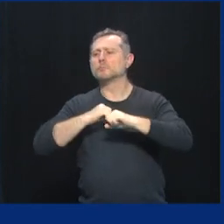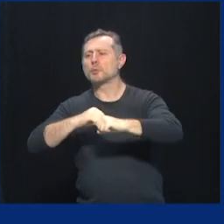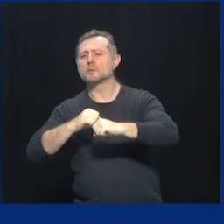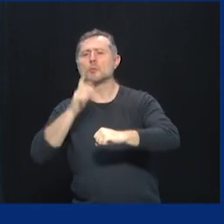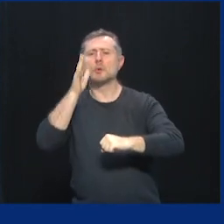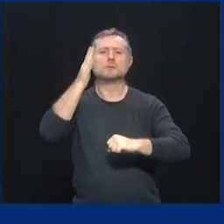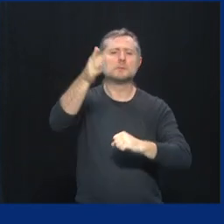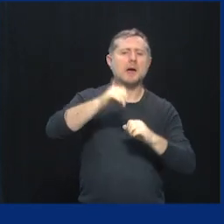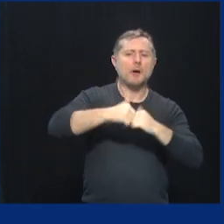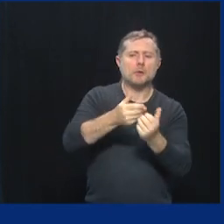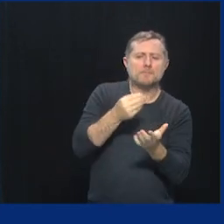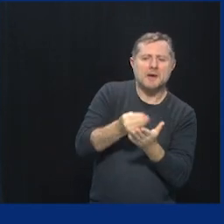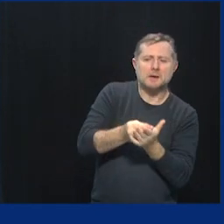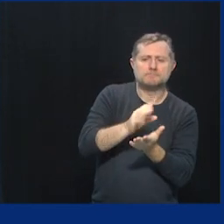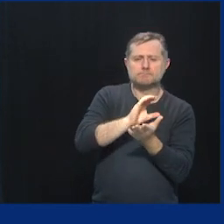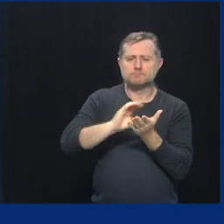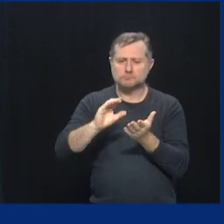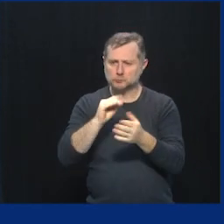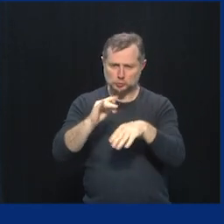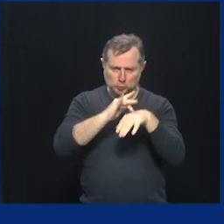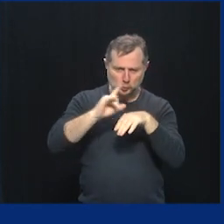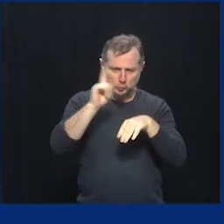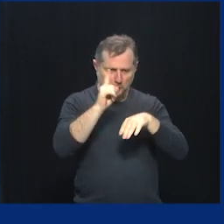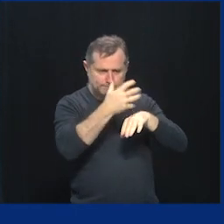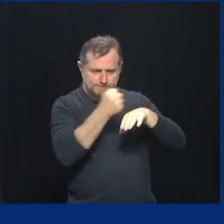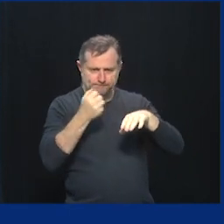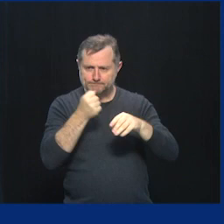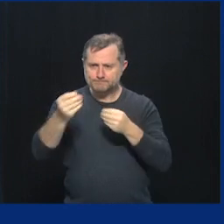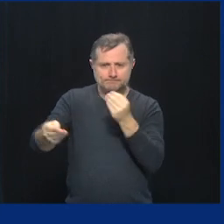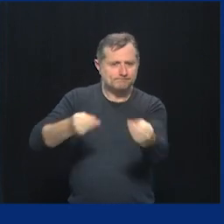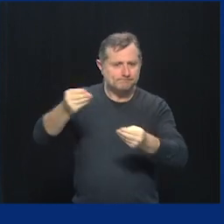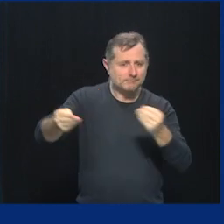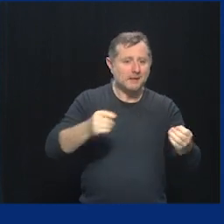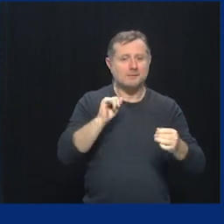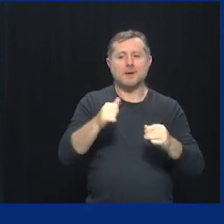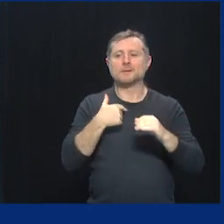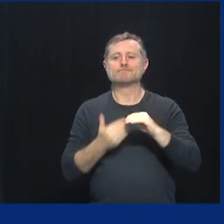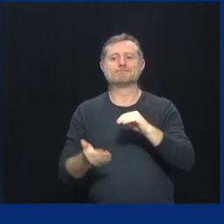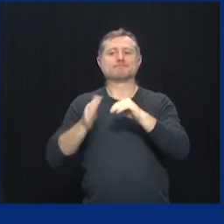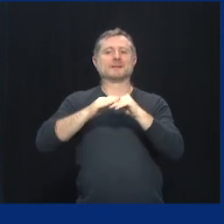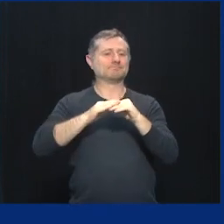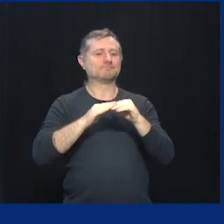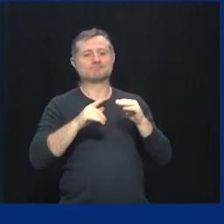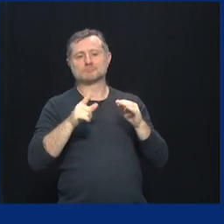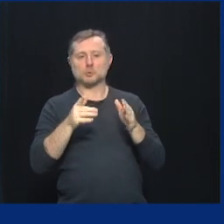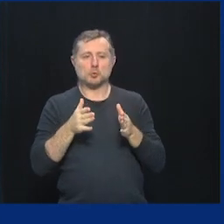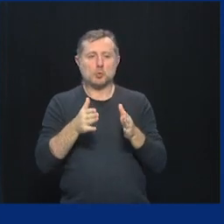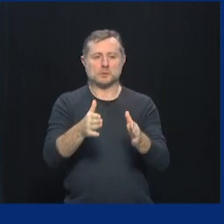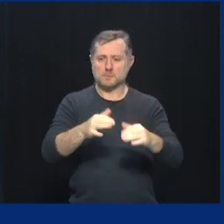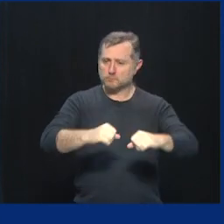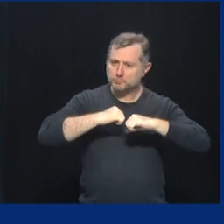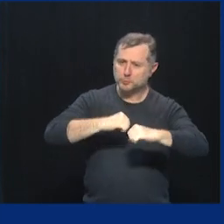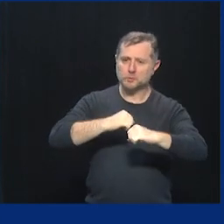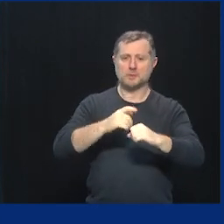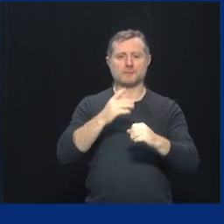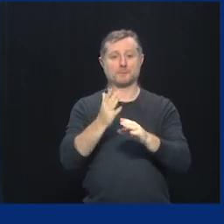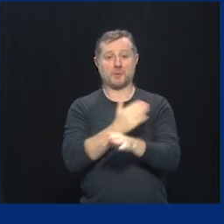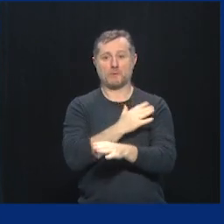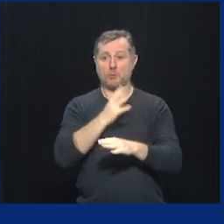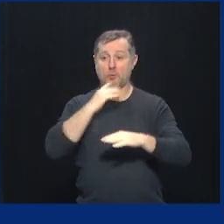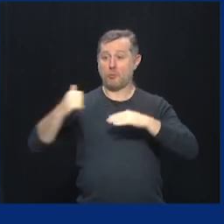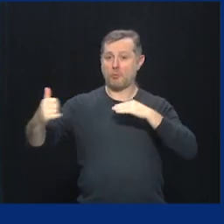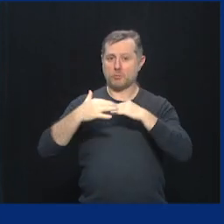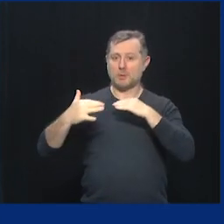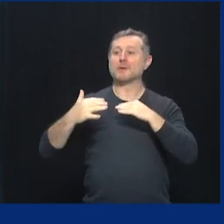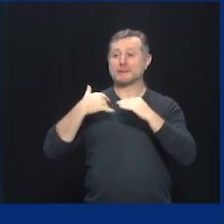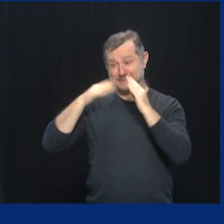money and resources to the places we can build up the resiliency in streets? Before we worried about the coastal areas, now it's about what's